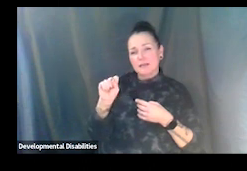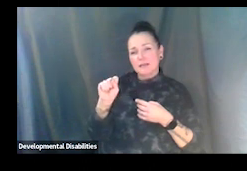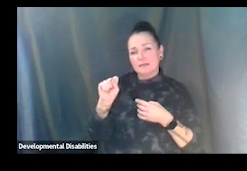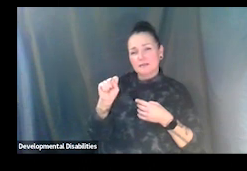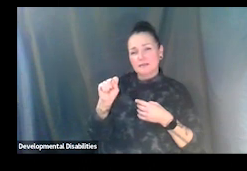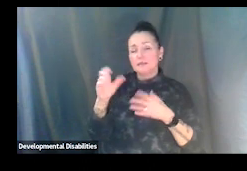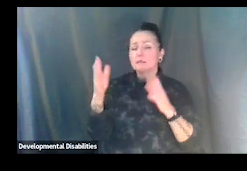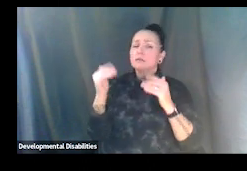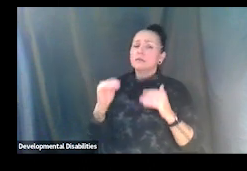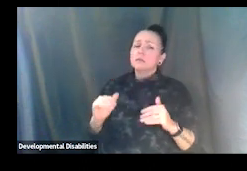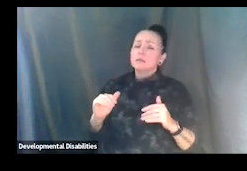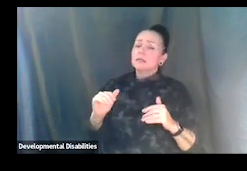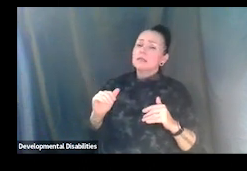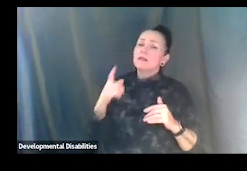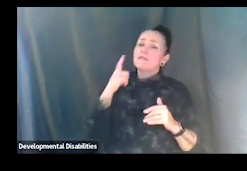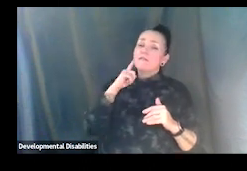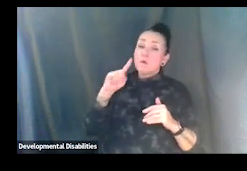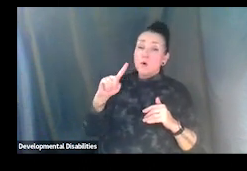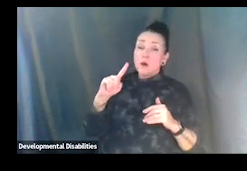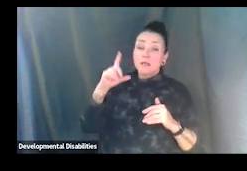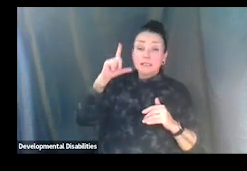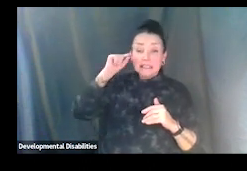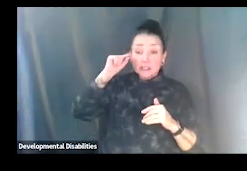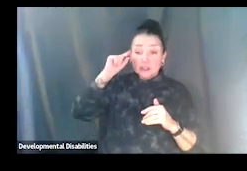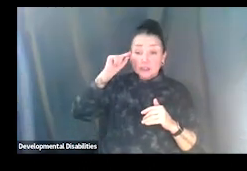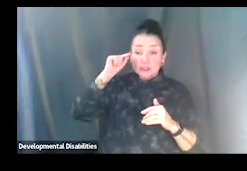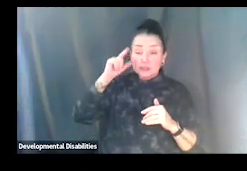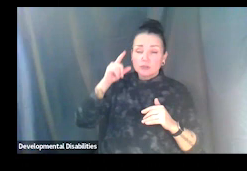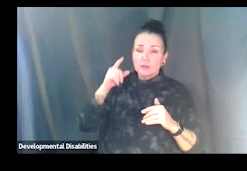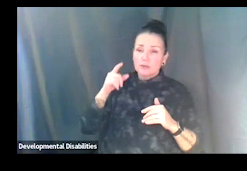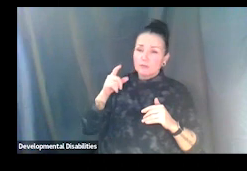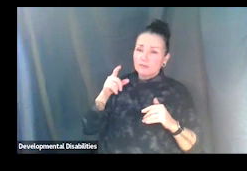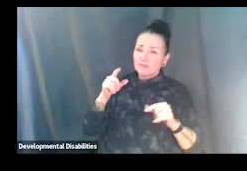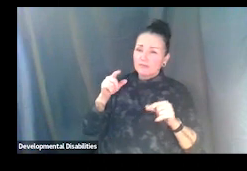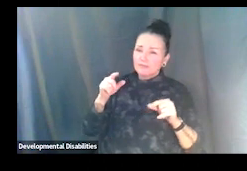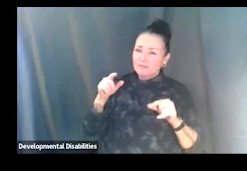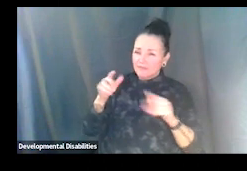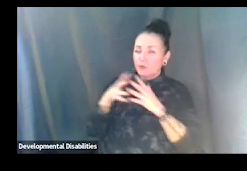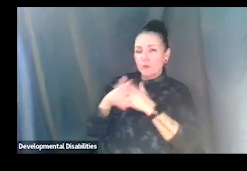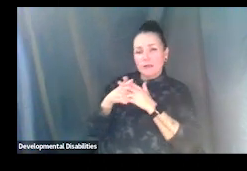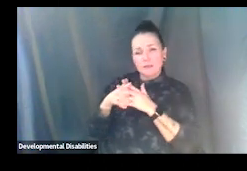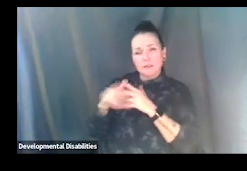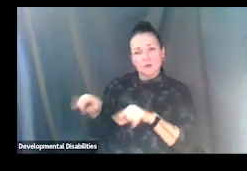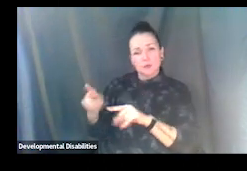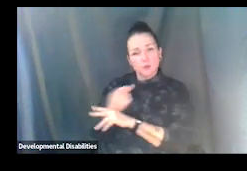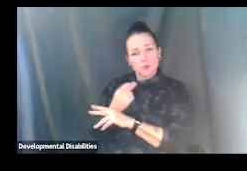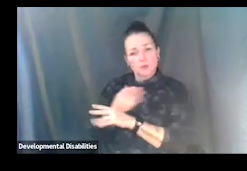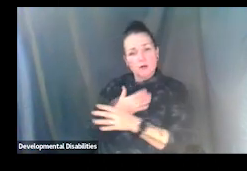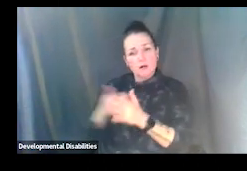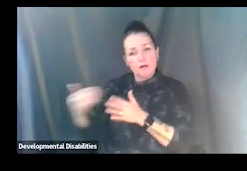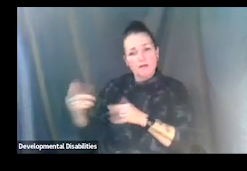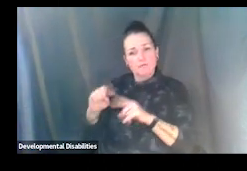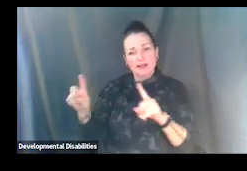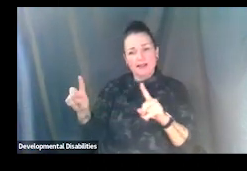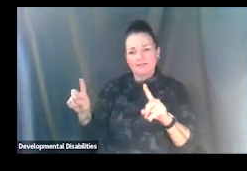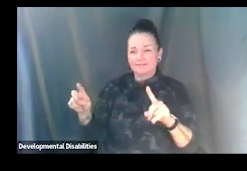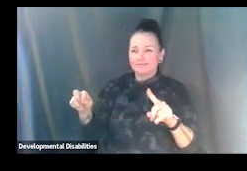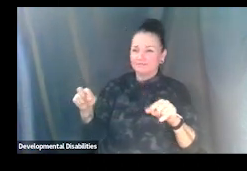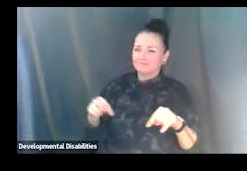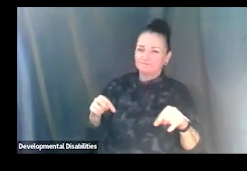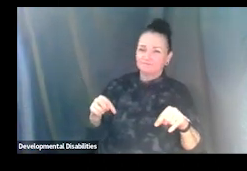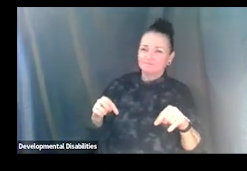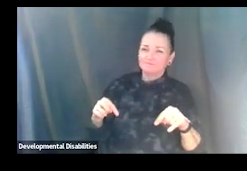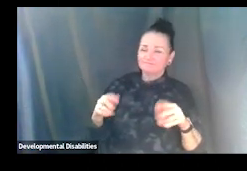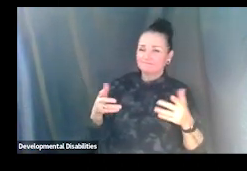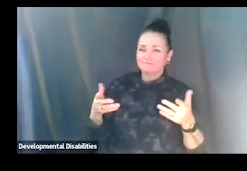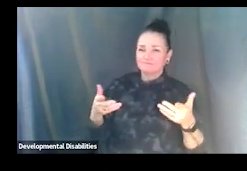is evidence that they're helpful, just not as helpful, I don't think, as the as antipsychotics. And there is older literature about the use